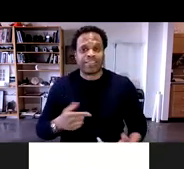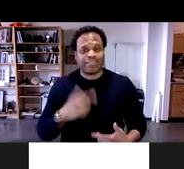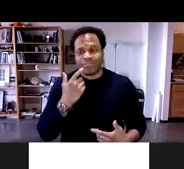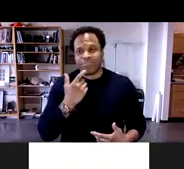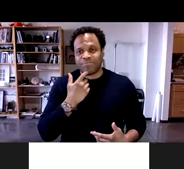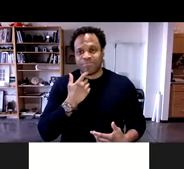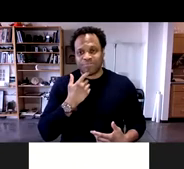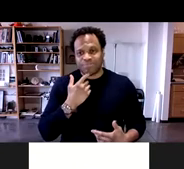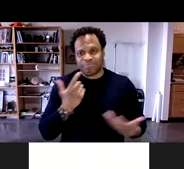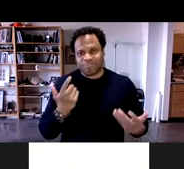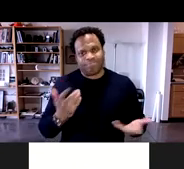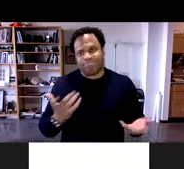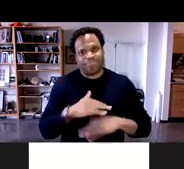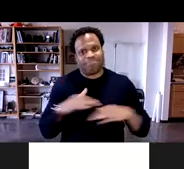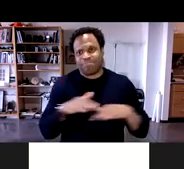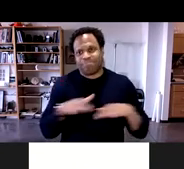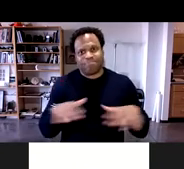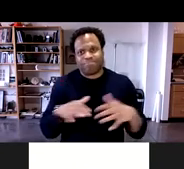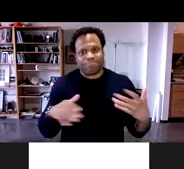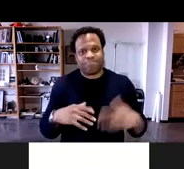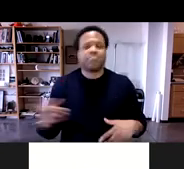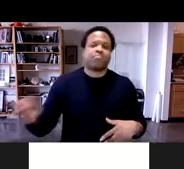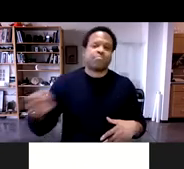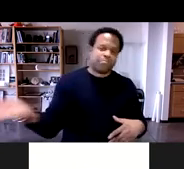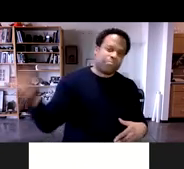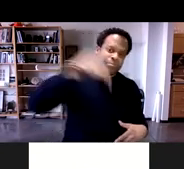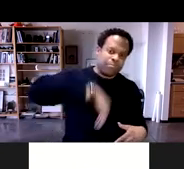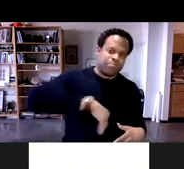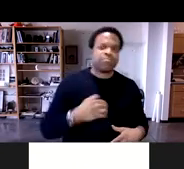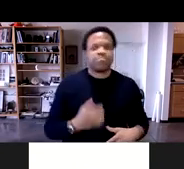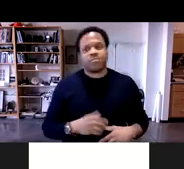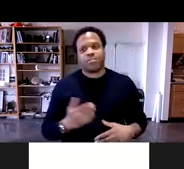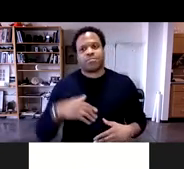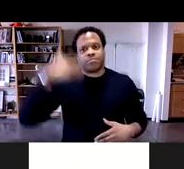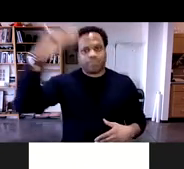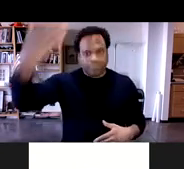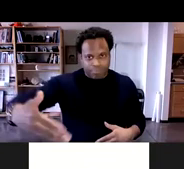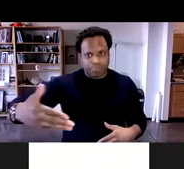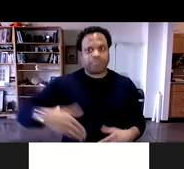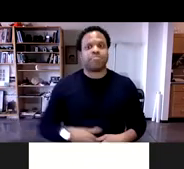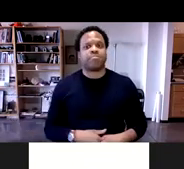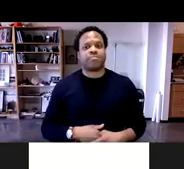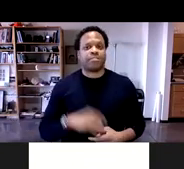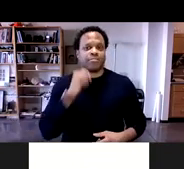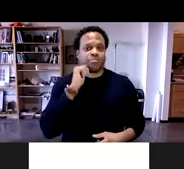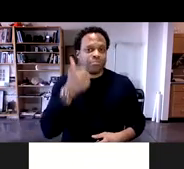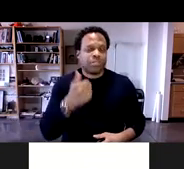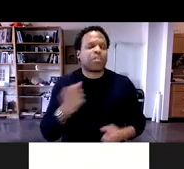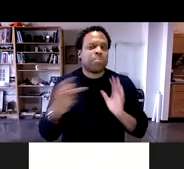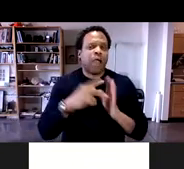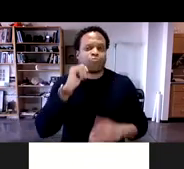Like for any a vaccination scenario, let's say maybe they don't have the vaccines, and then they say, okay, come